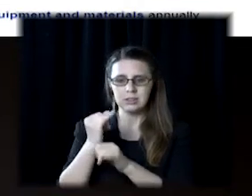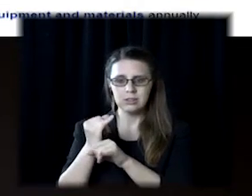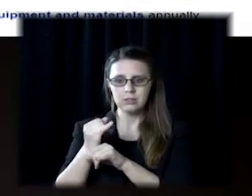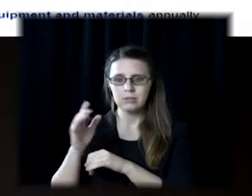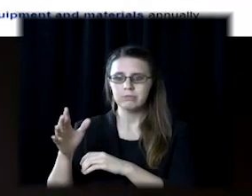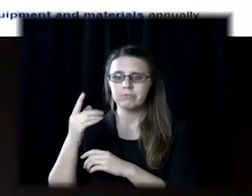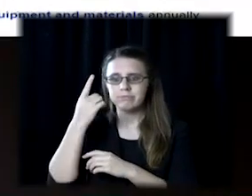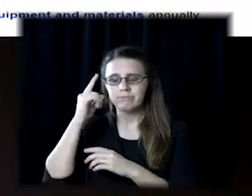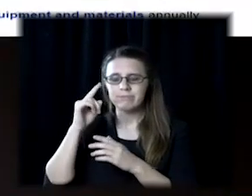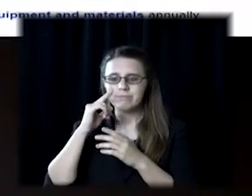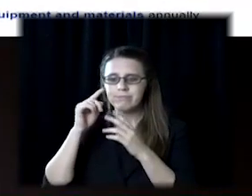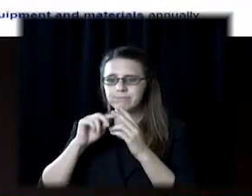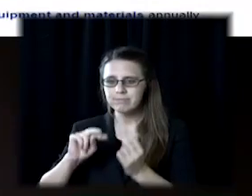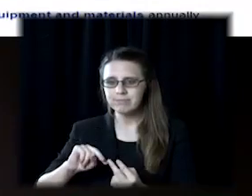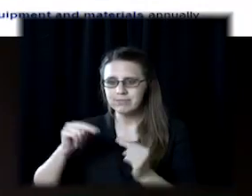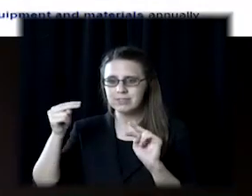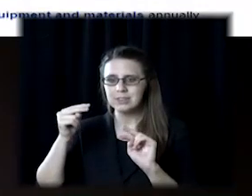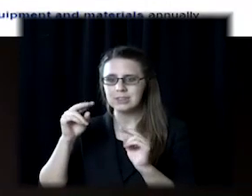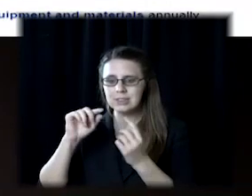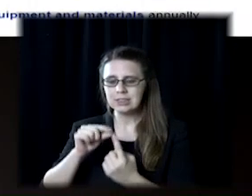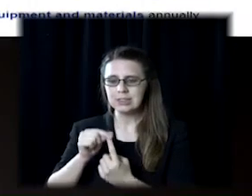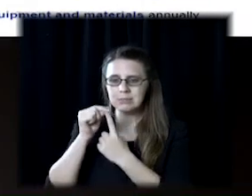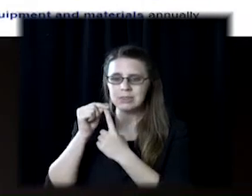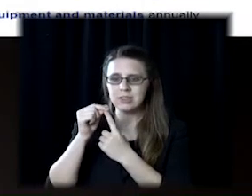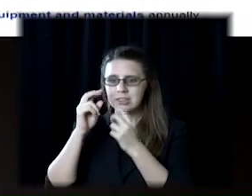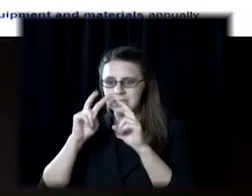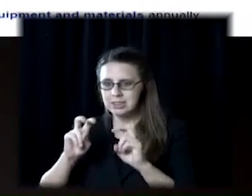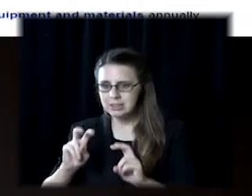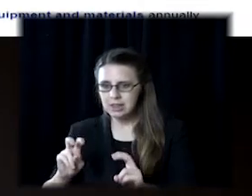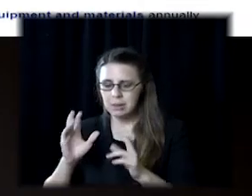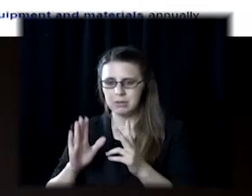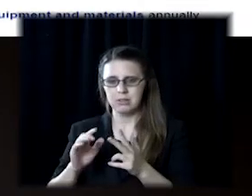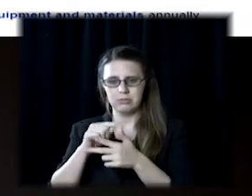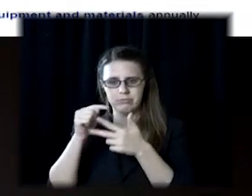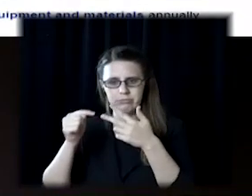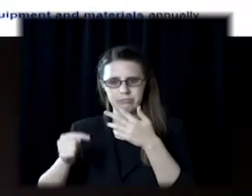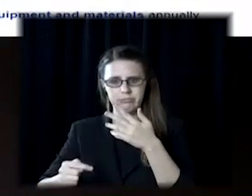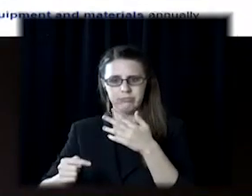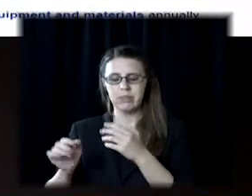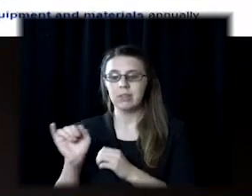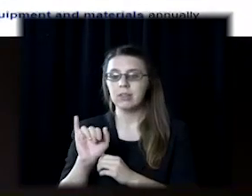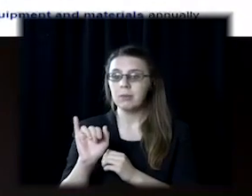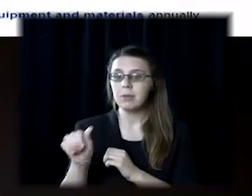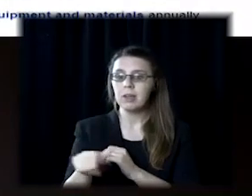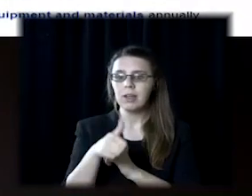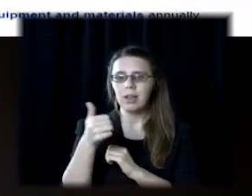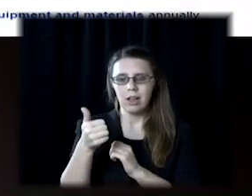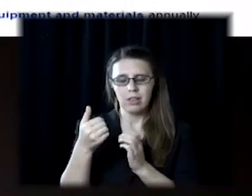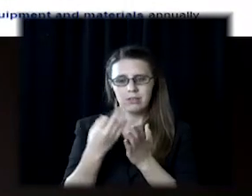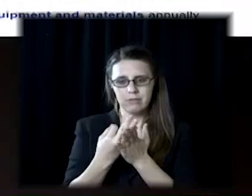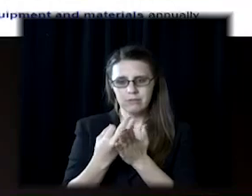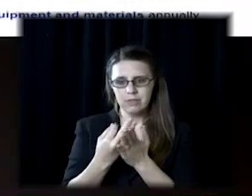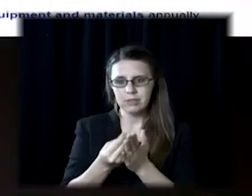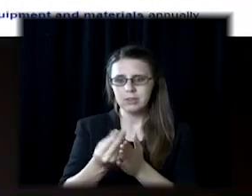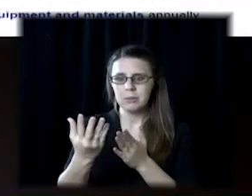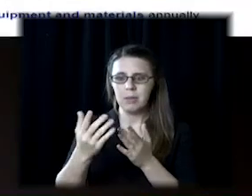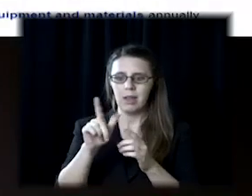the DNA specialists, as well as funds for non-personnel operational expenditures, laboratory equipment, and